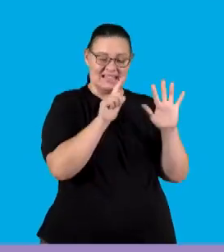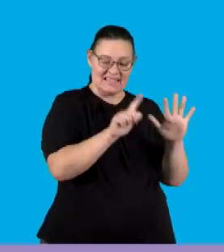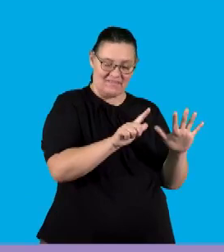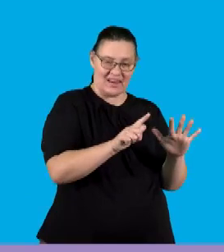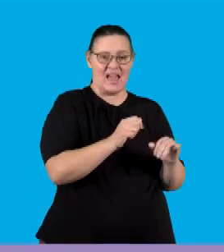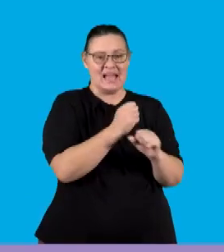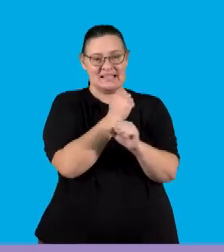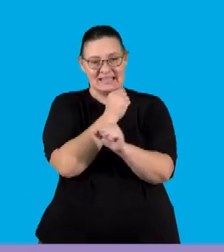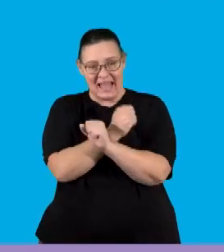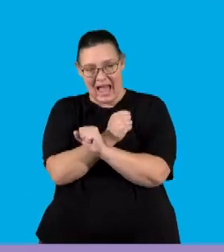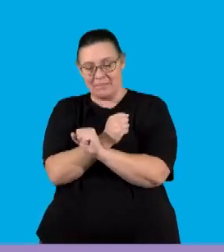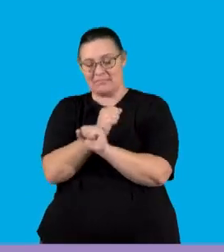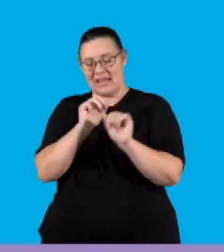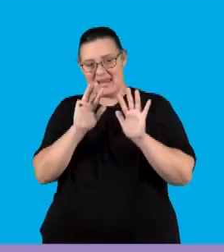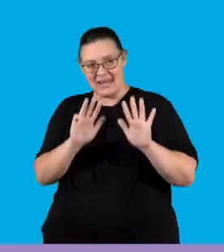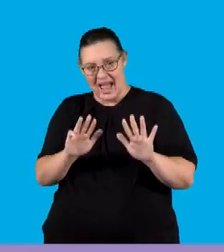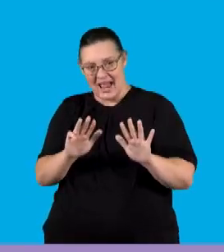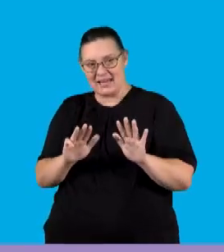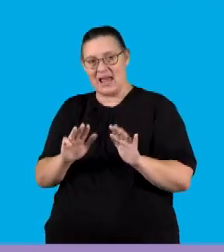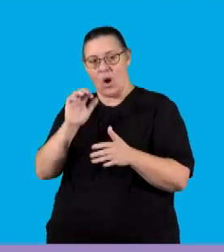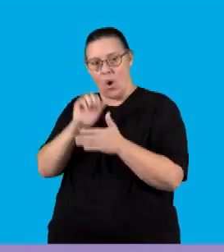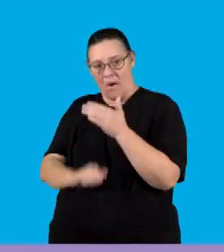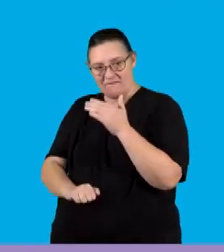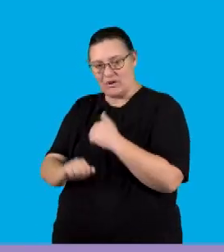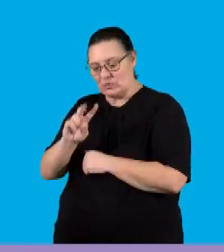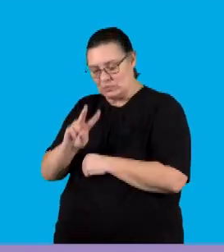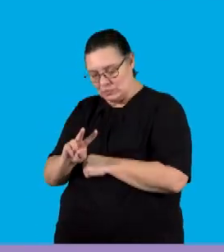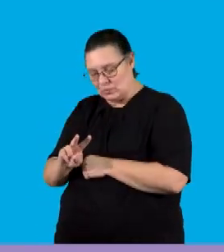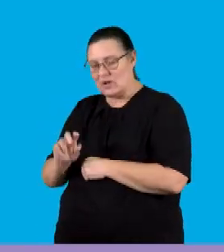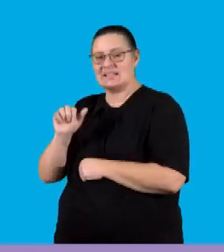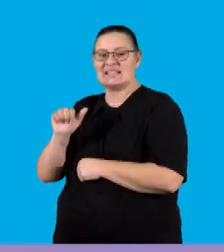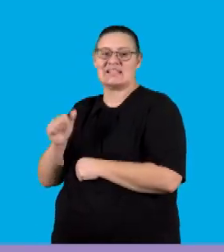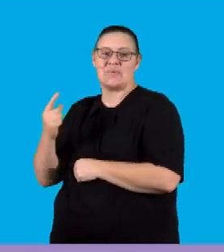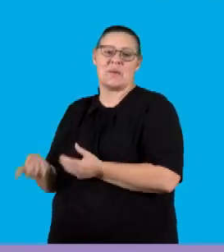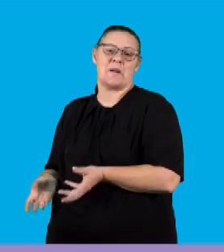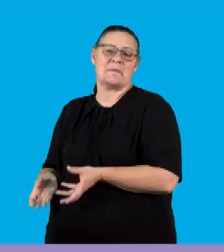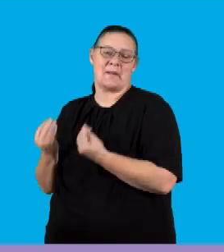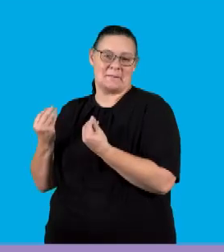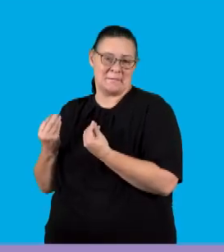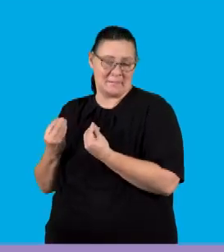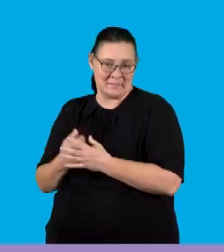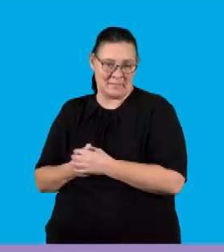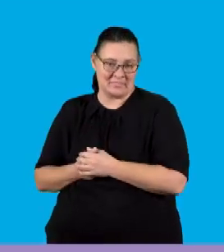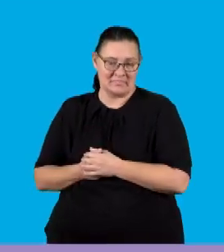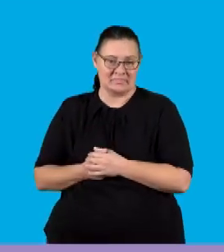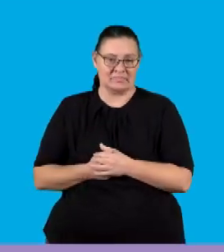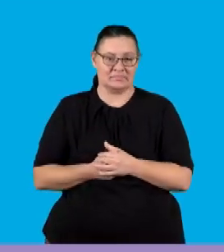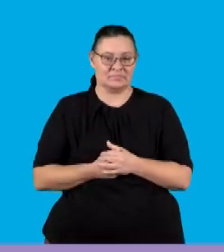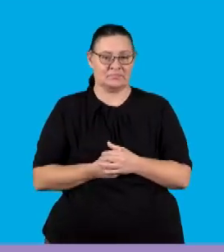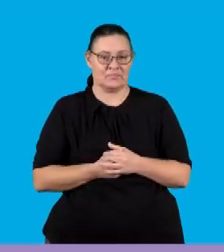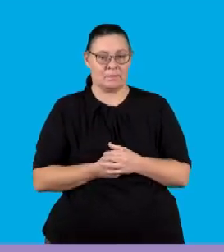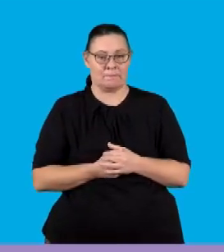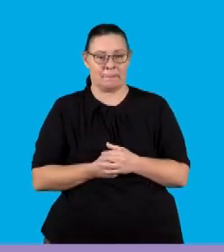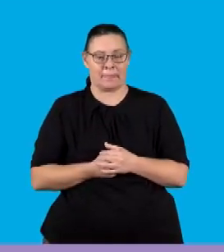by multiplying by 8? Yes, that is correct. Sorry, by multiplying by 9. So from 7, when